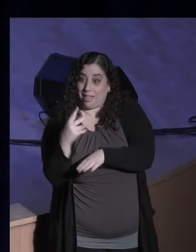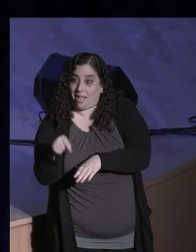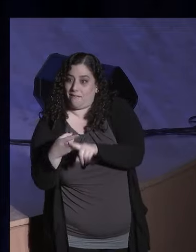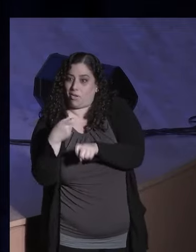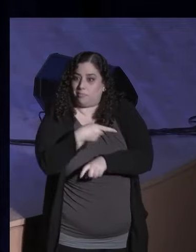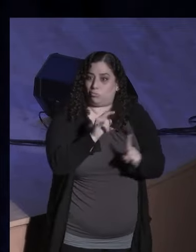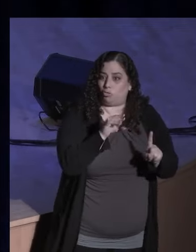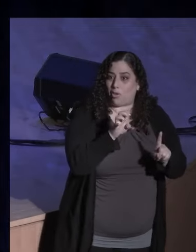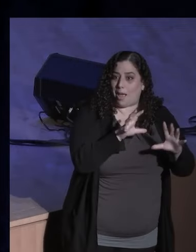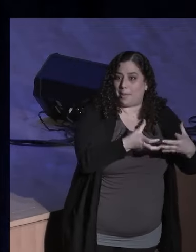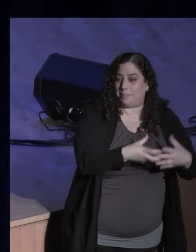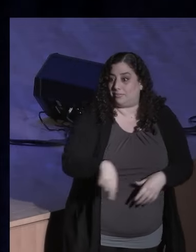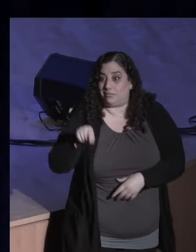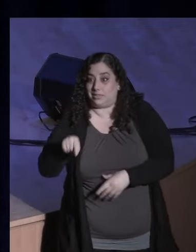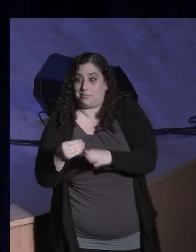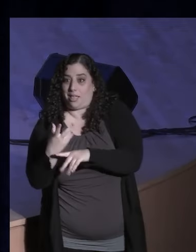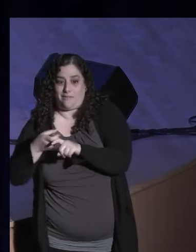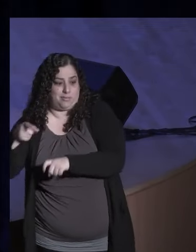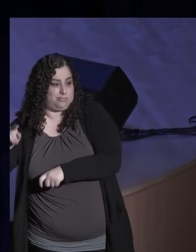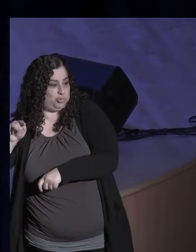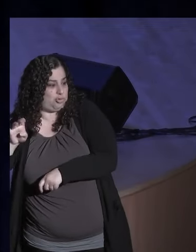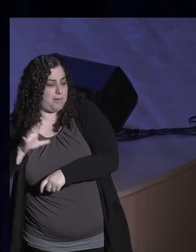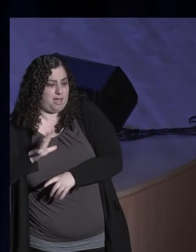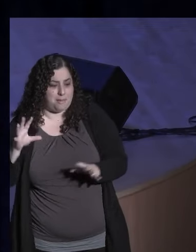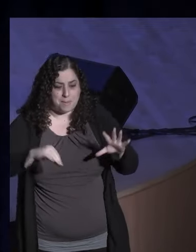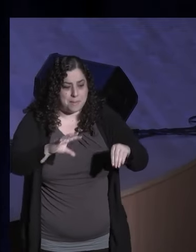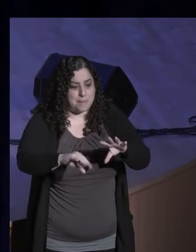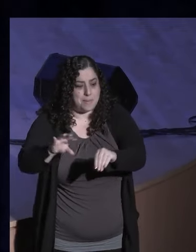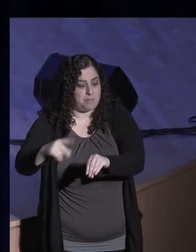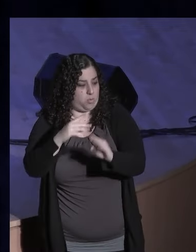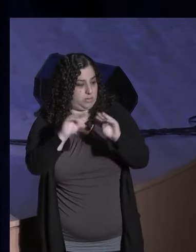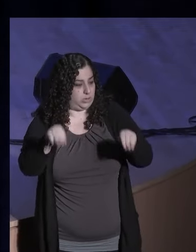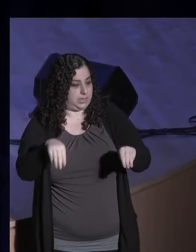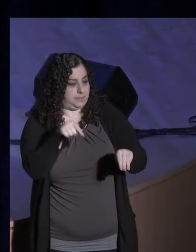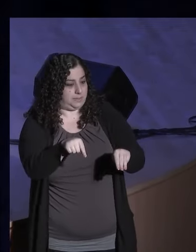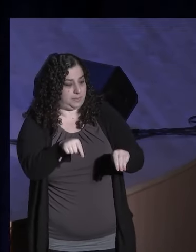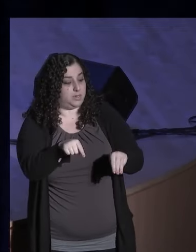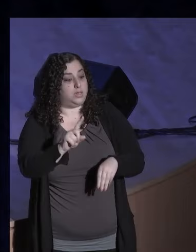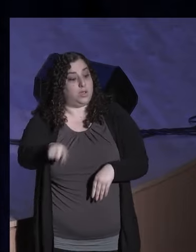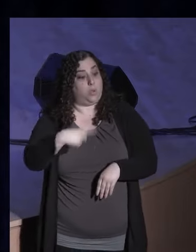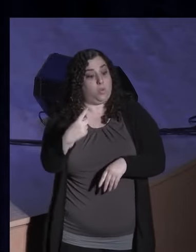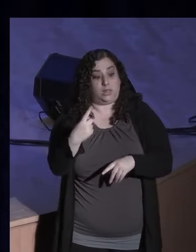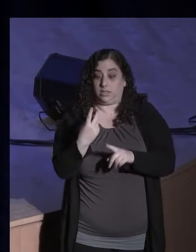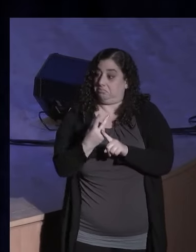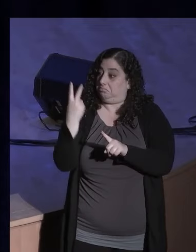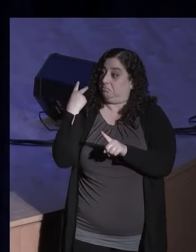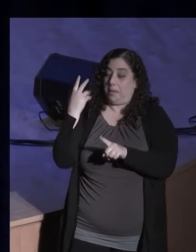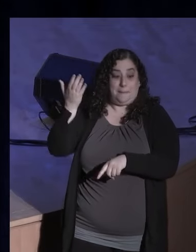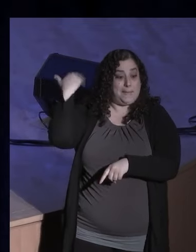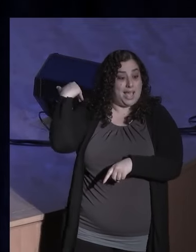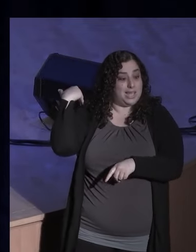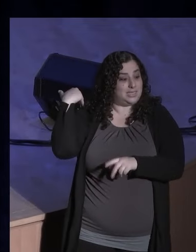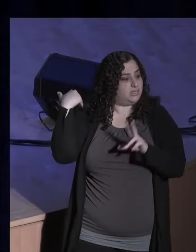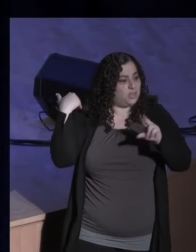not just about our past. It is a living history. Most recently, While walking through the Nation to Nation treaties between the United